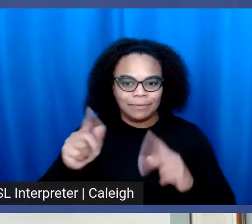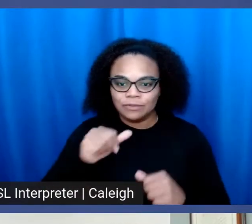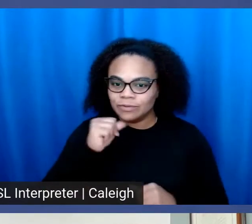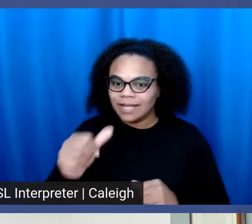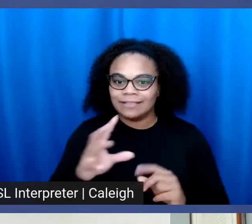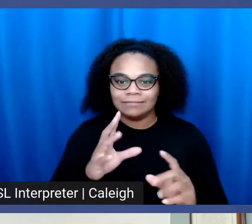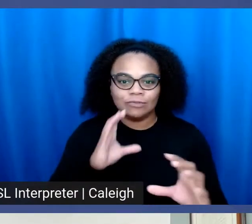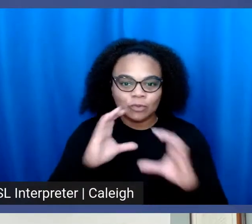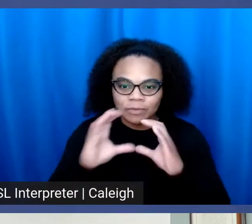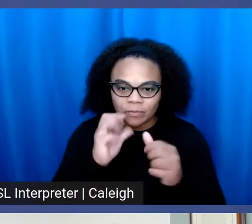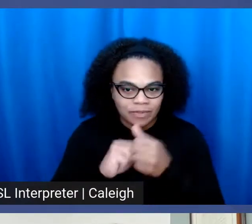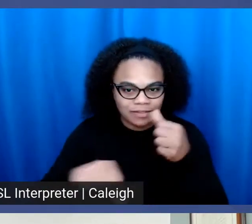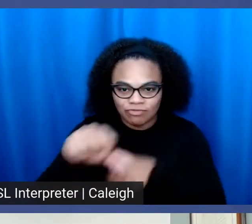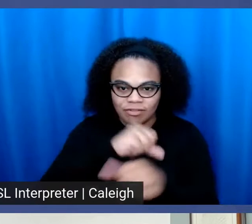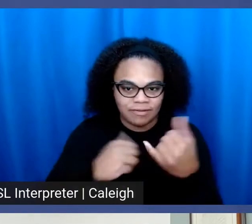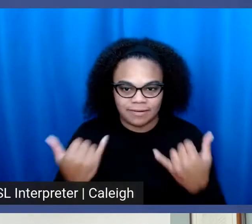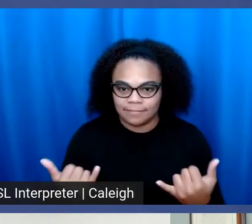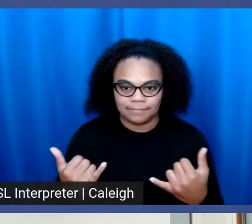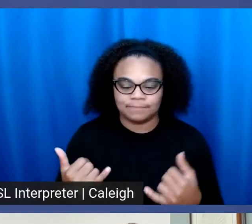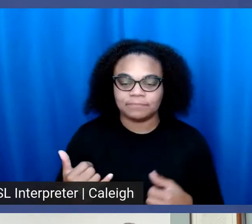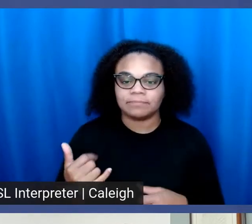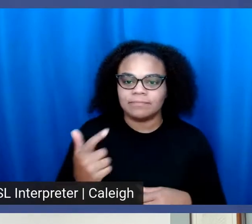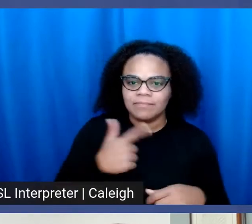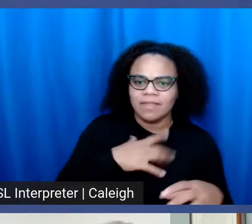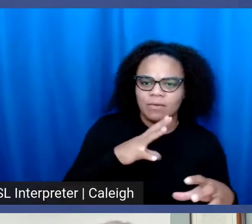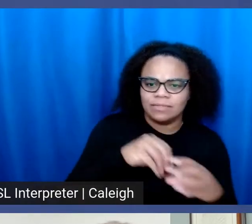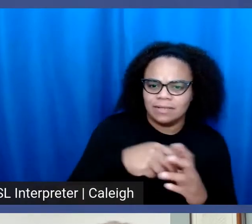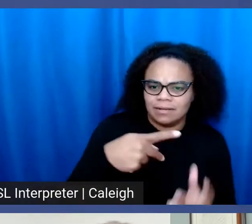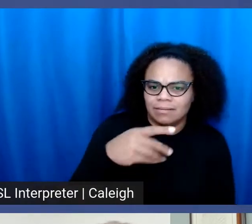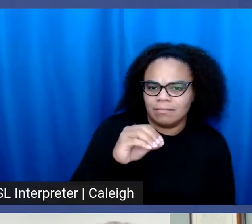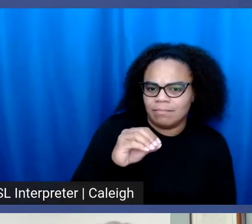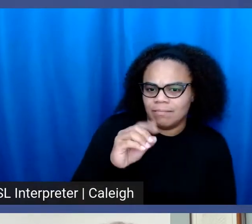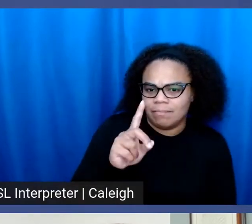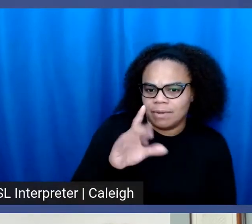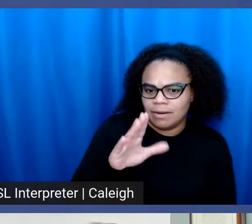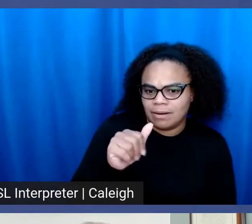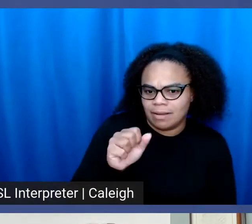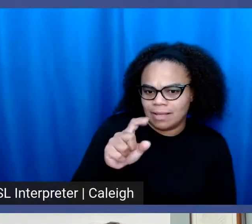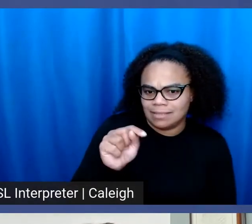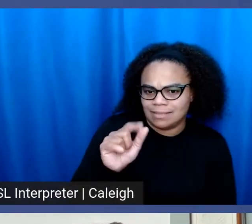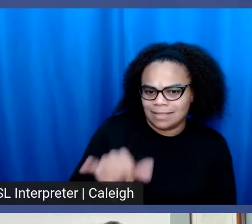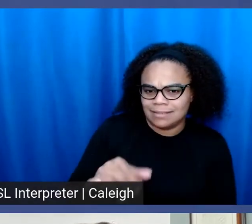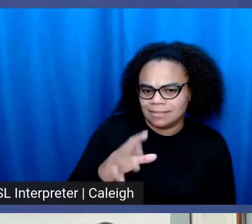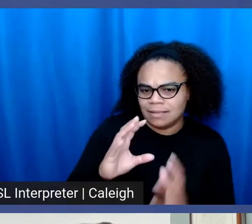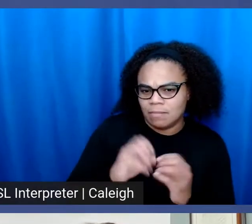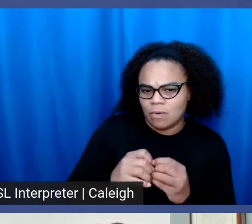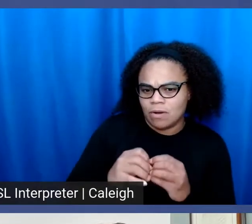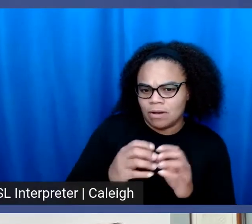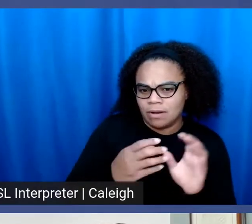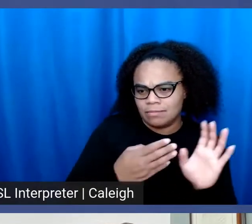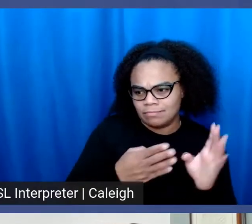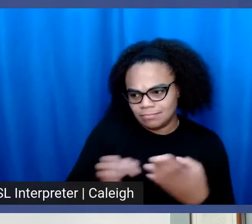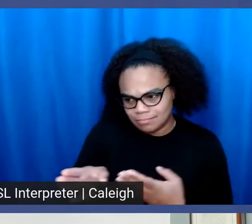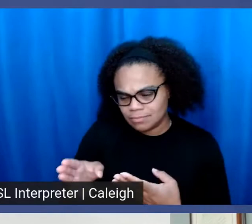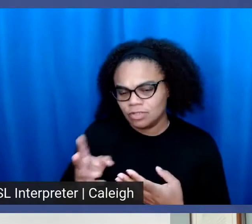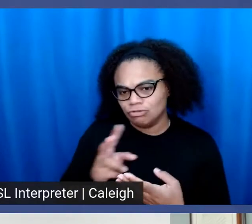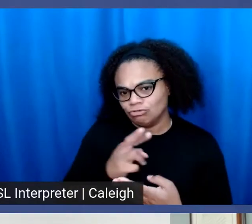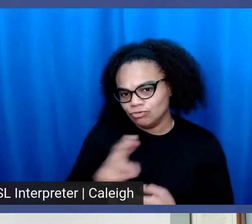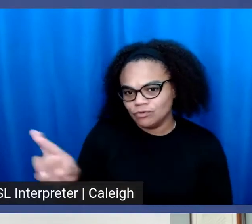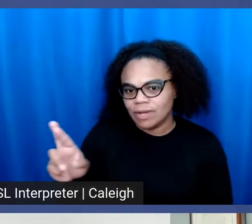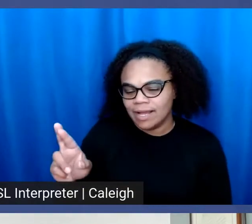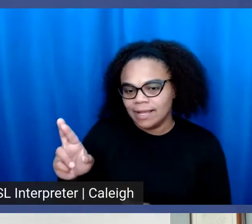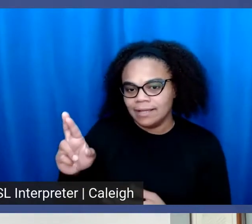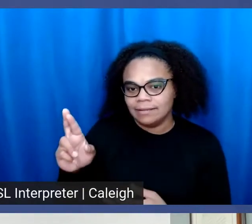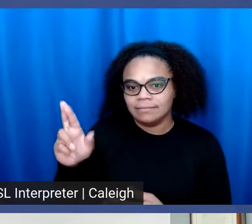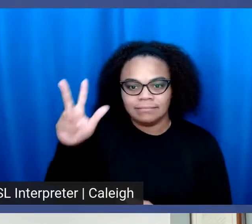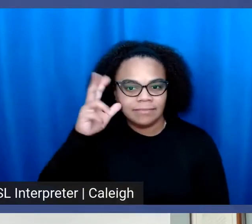So I went on a podcast that I think is geared to more of a right of center audience, and so